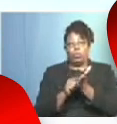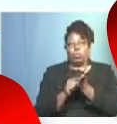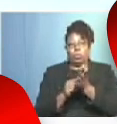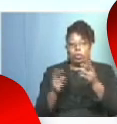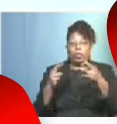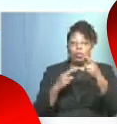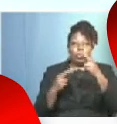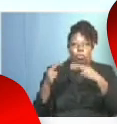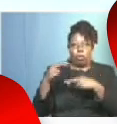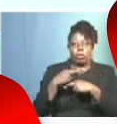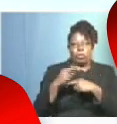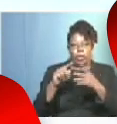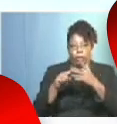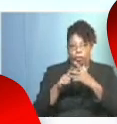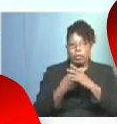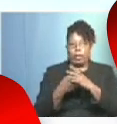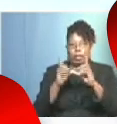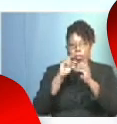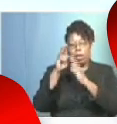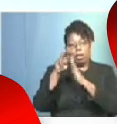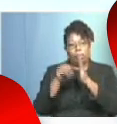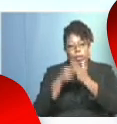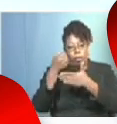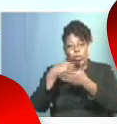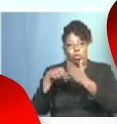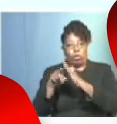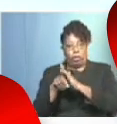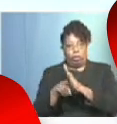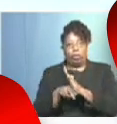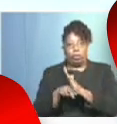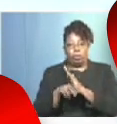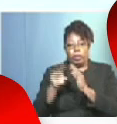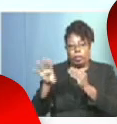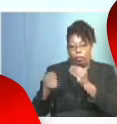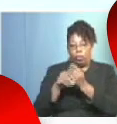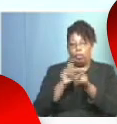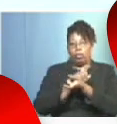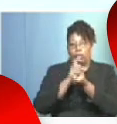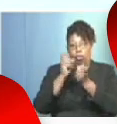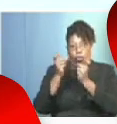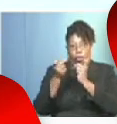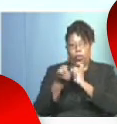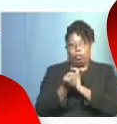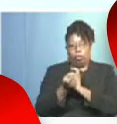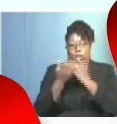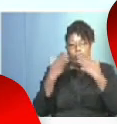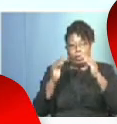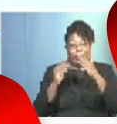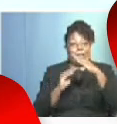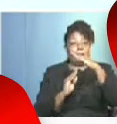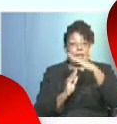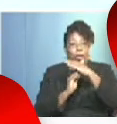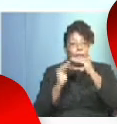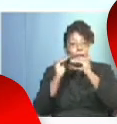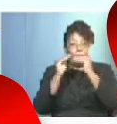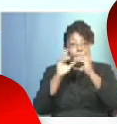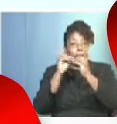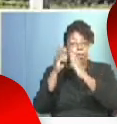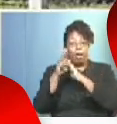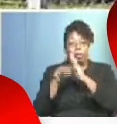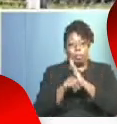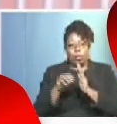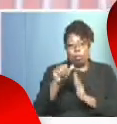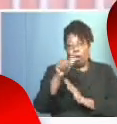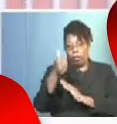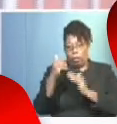restructuring has begun in earnest at the Department of Immigration. In addition to changes already made at the top level of the department, other